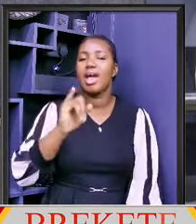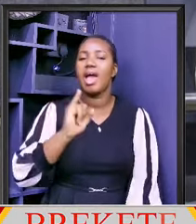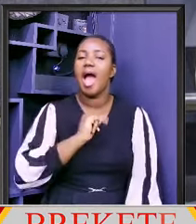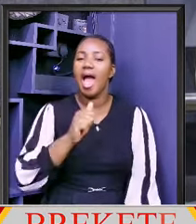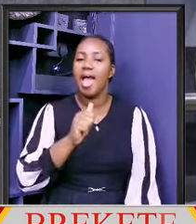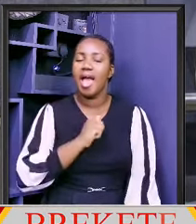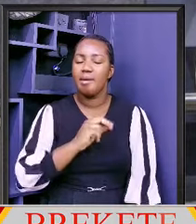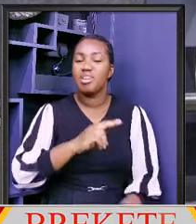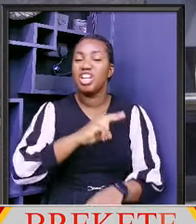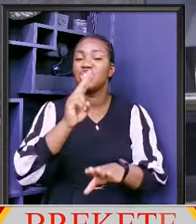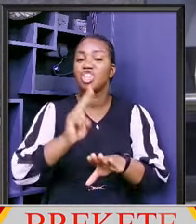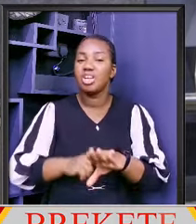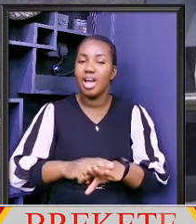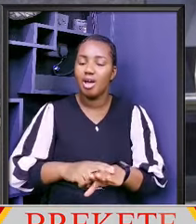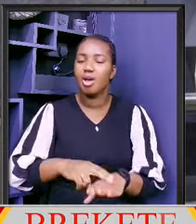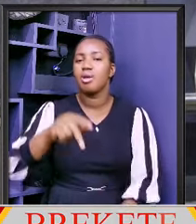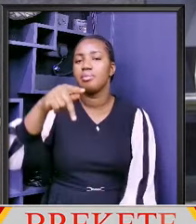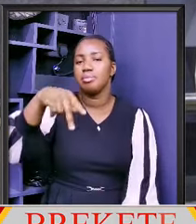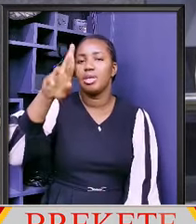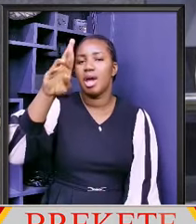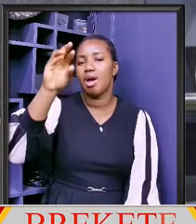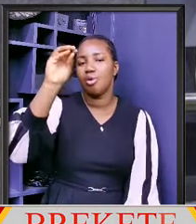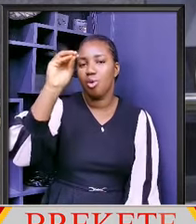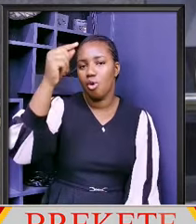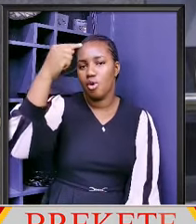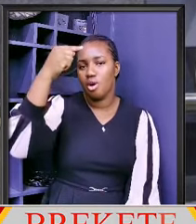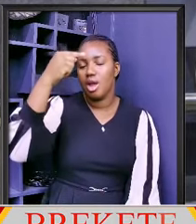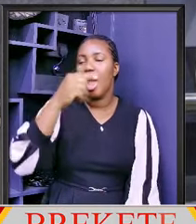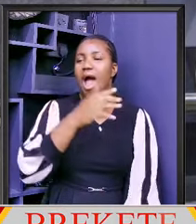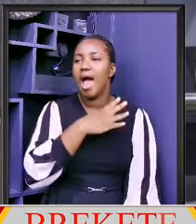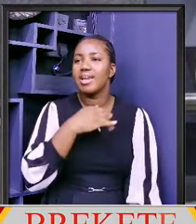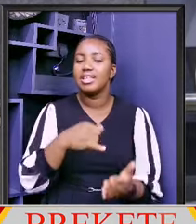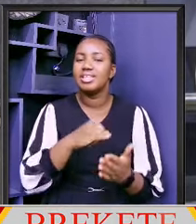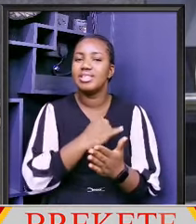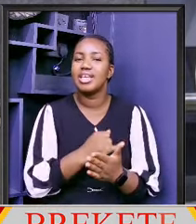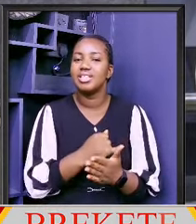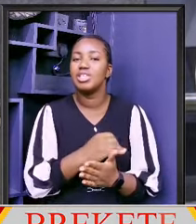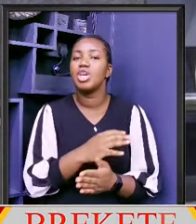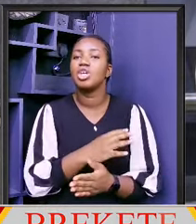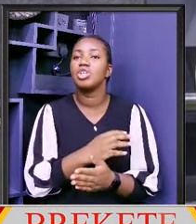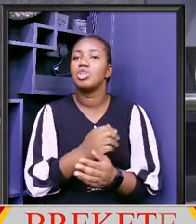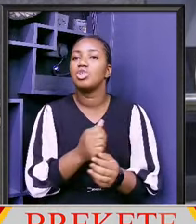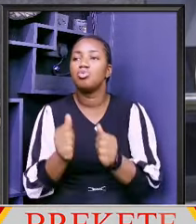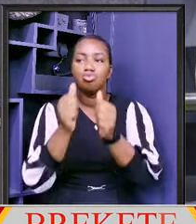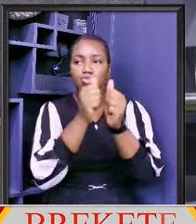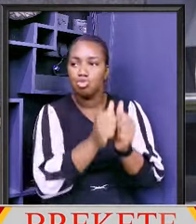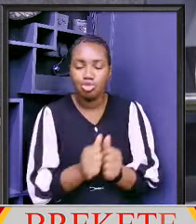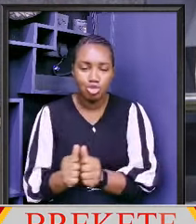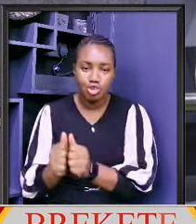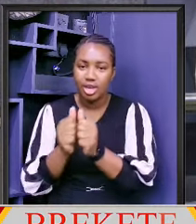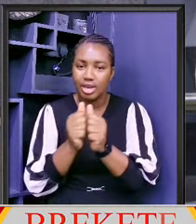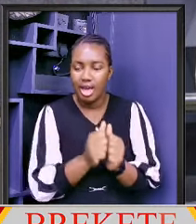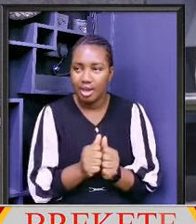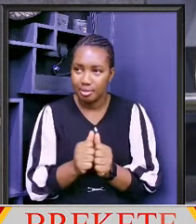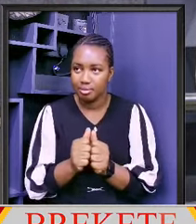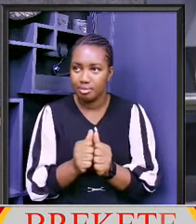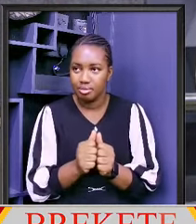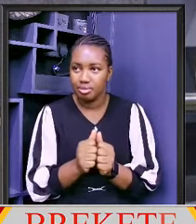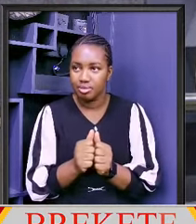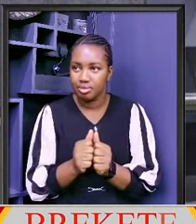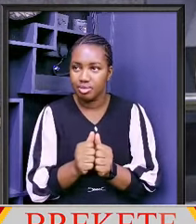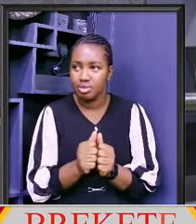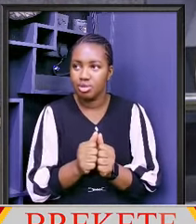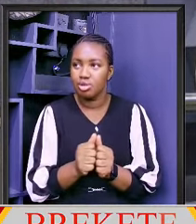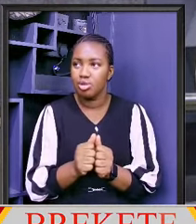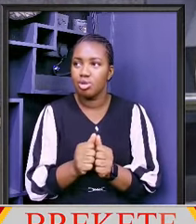Akomoro, sir. Akomoro means say Amagametel Trasaco Motorcycle Owners Tupera Association of